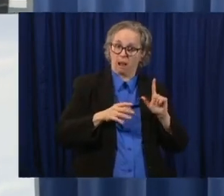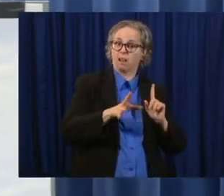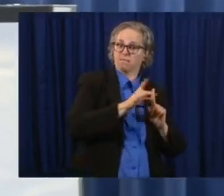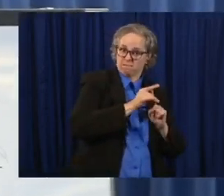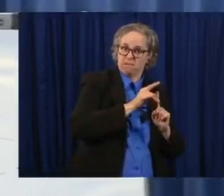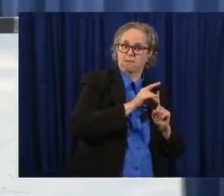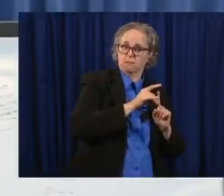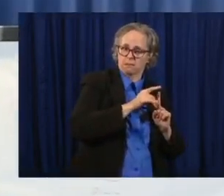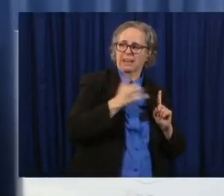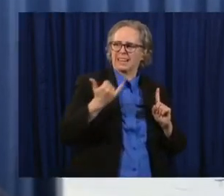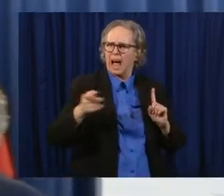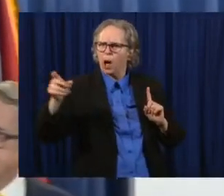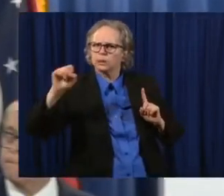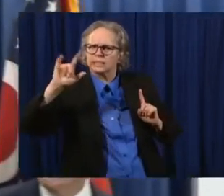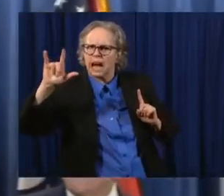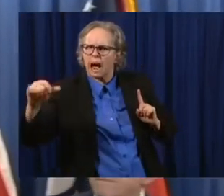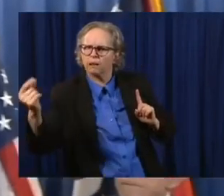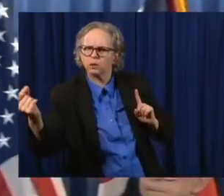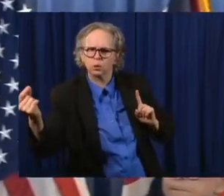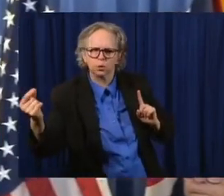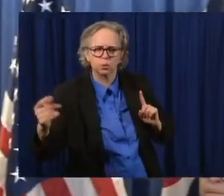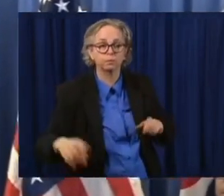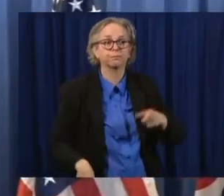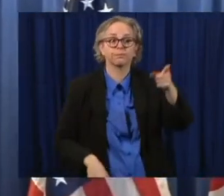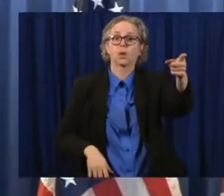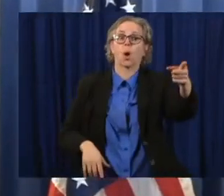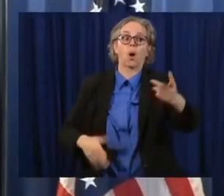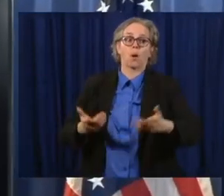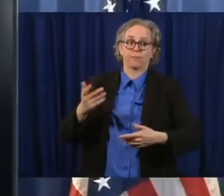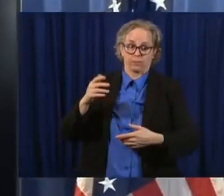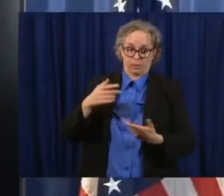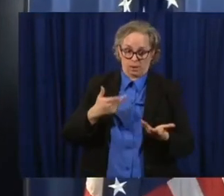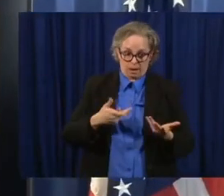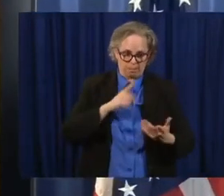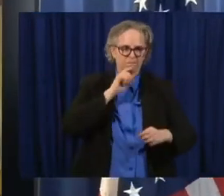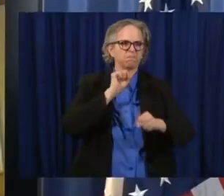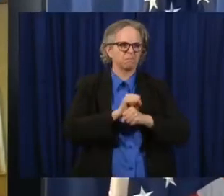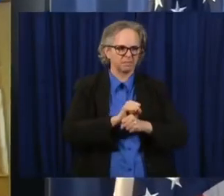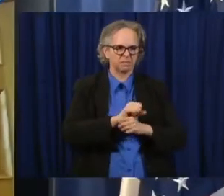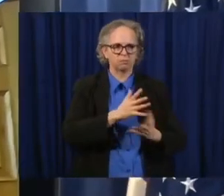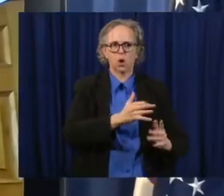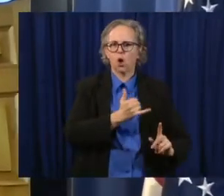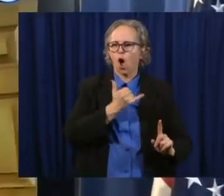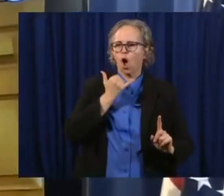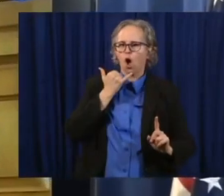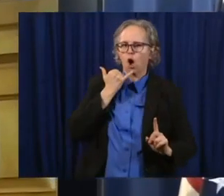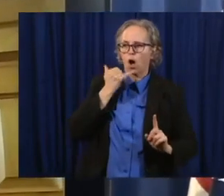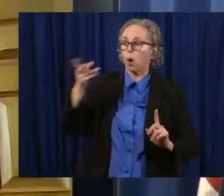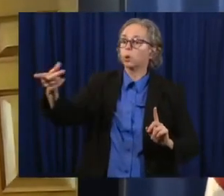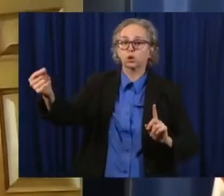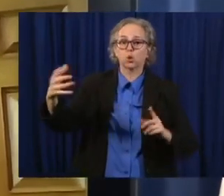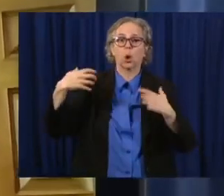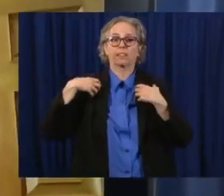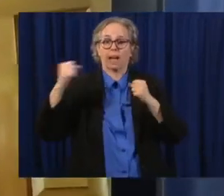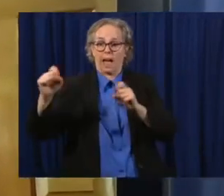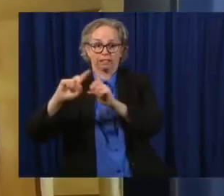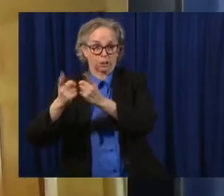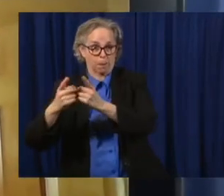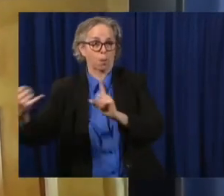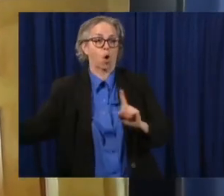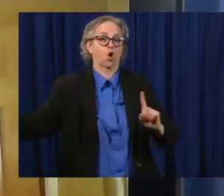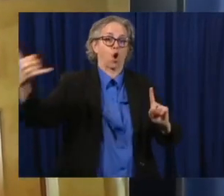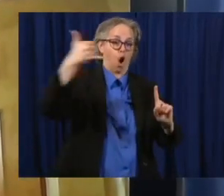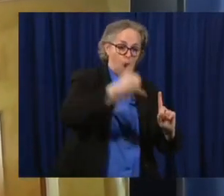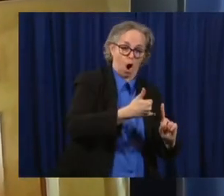So when she found out that Bill had a positive result, she'd reach out to Bill, make sure that he was isolating, and then she'd